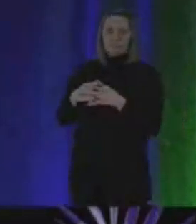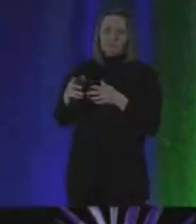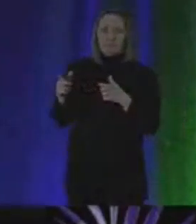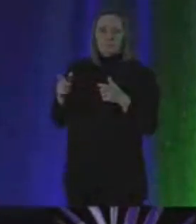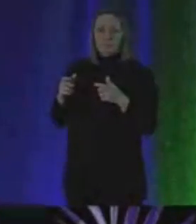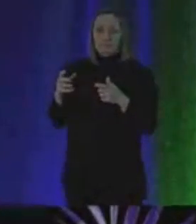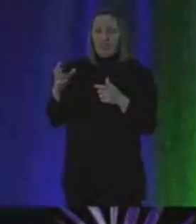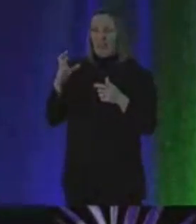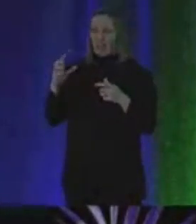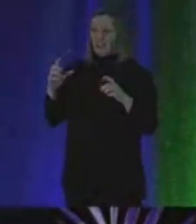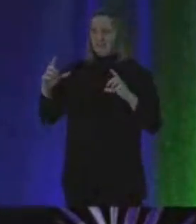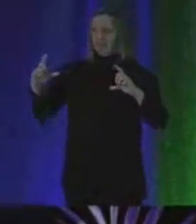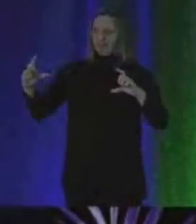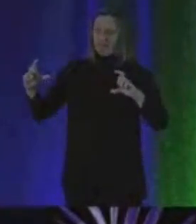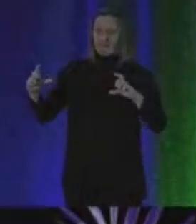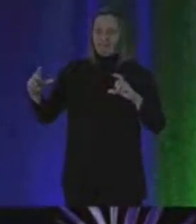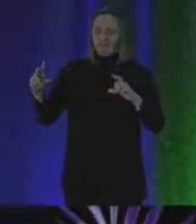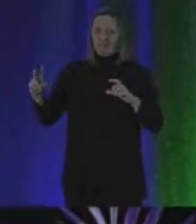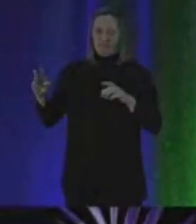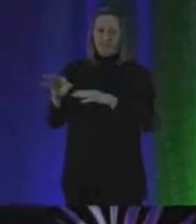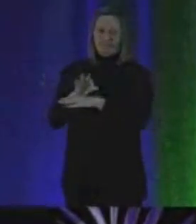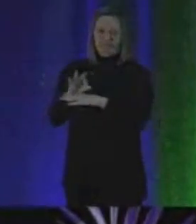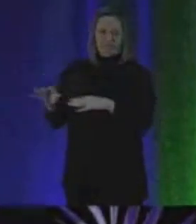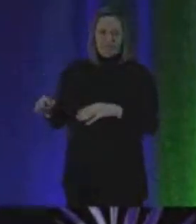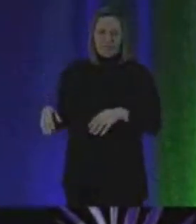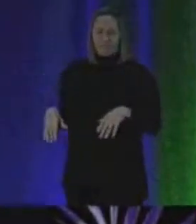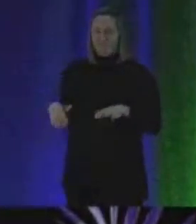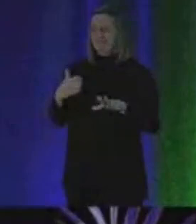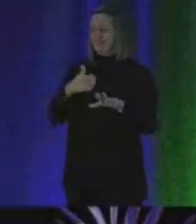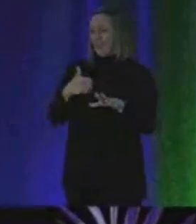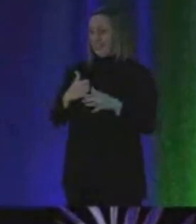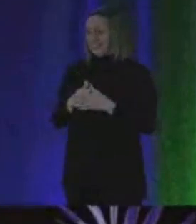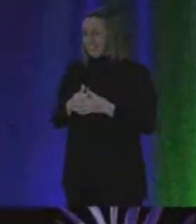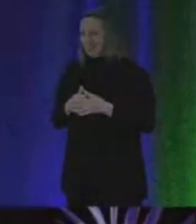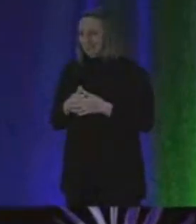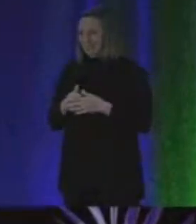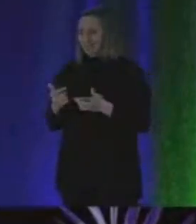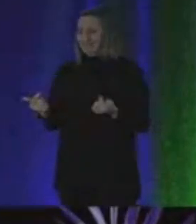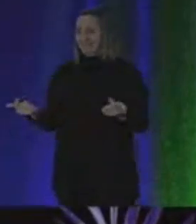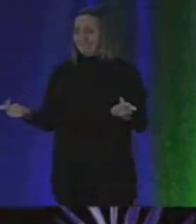thick old fucking function. Sorry.